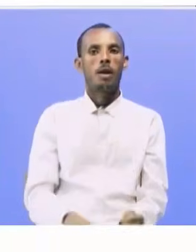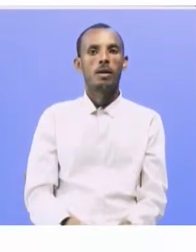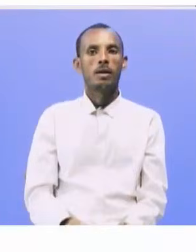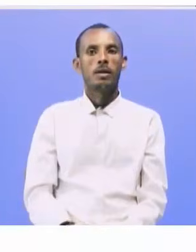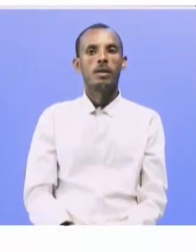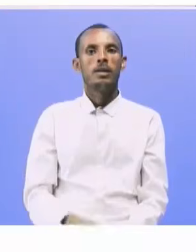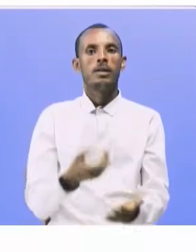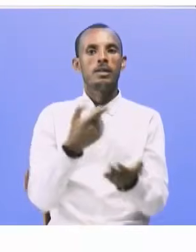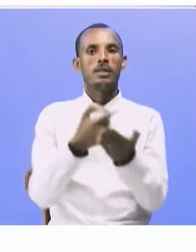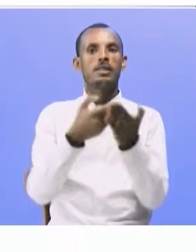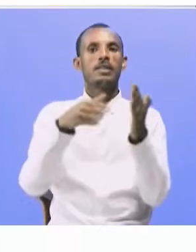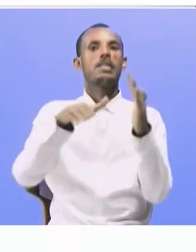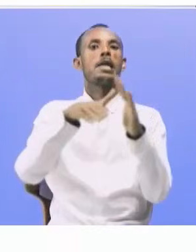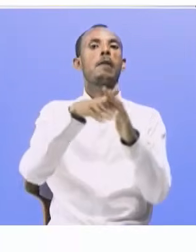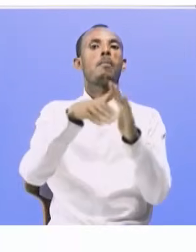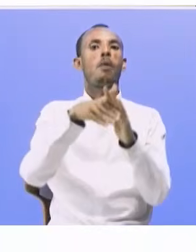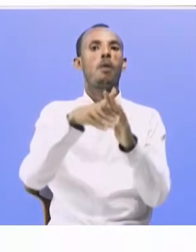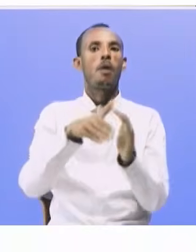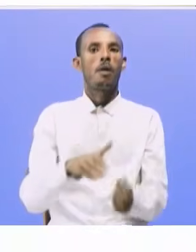symbol